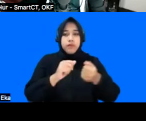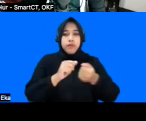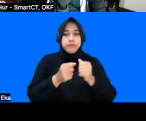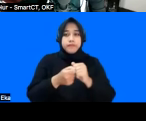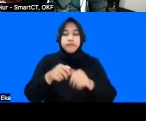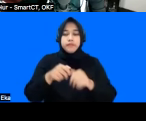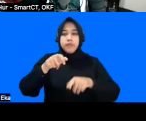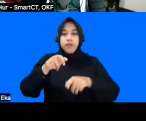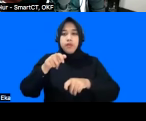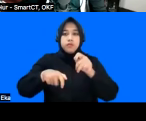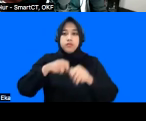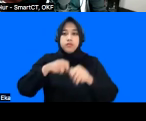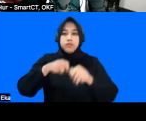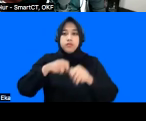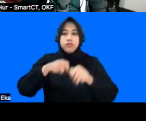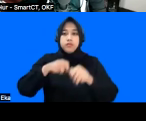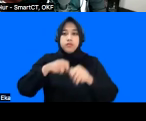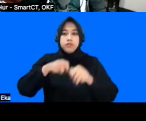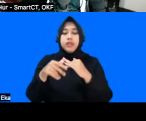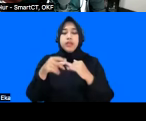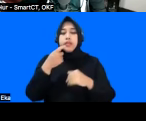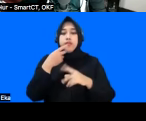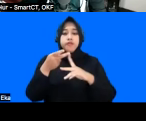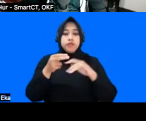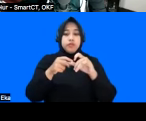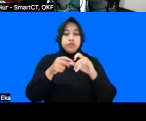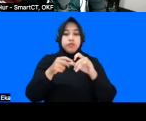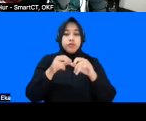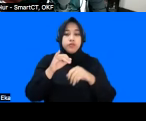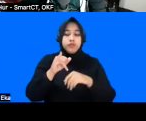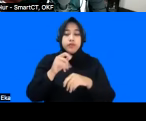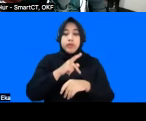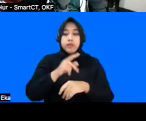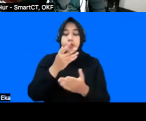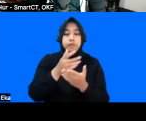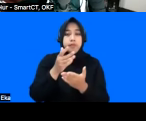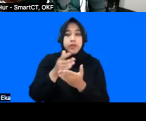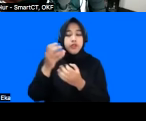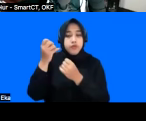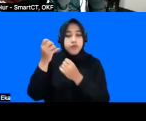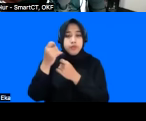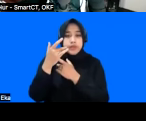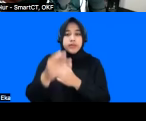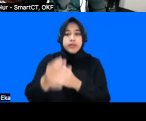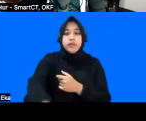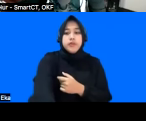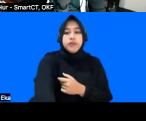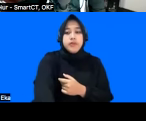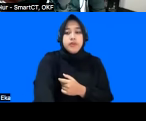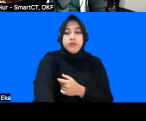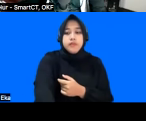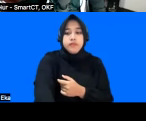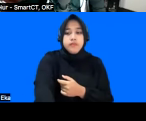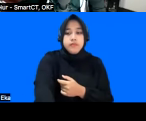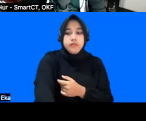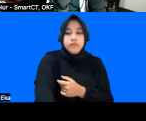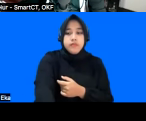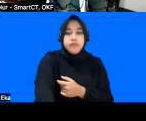understanding of fundamental concepts and using open source tools, our capacity building projects and trainings focus a lot on data